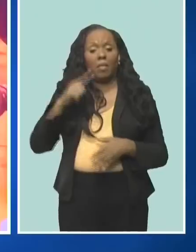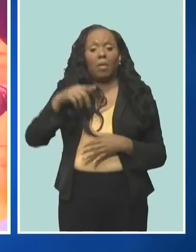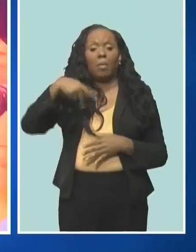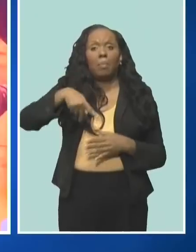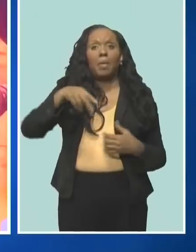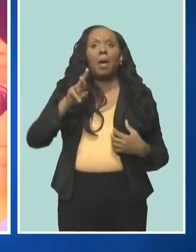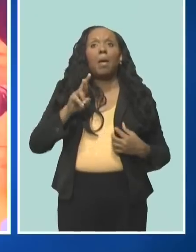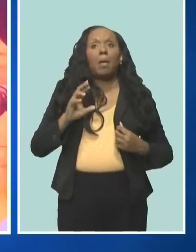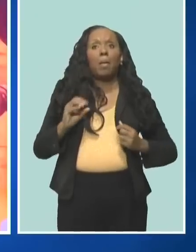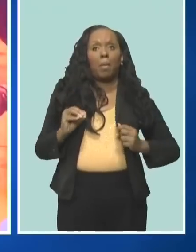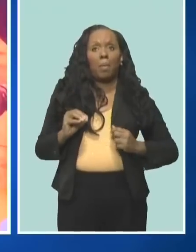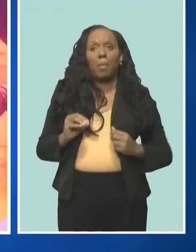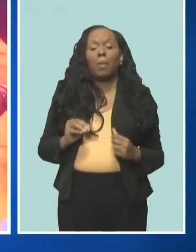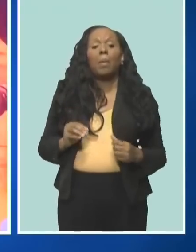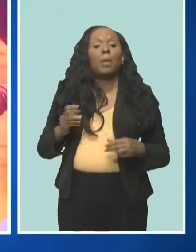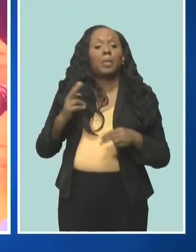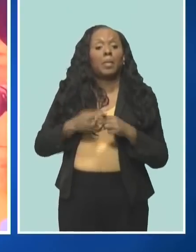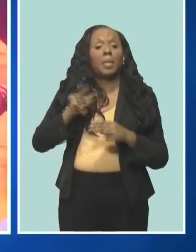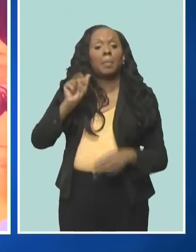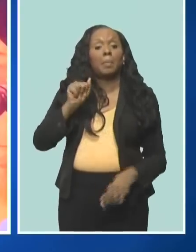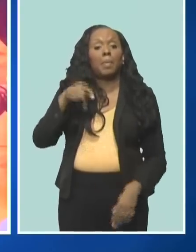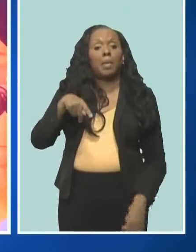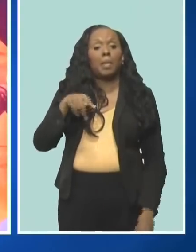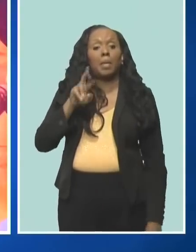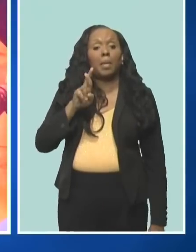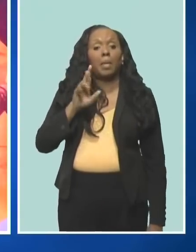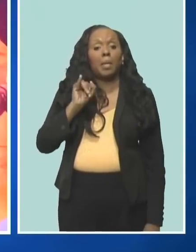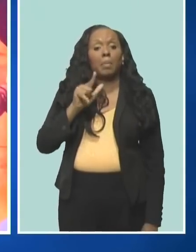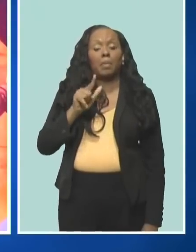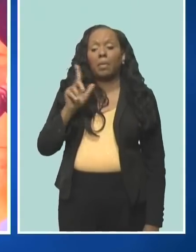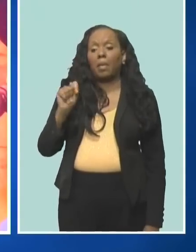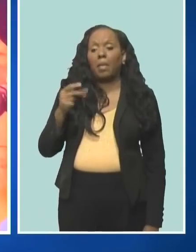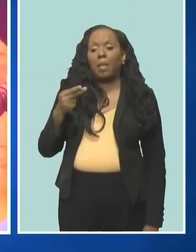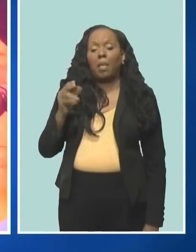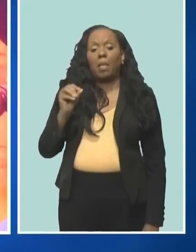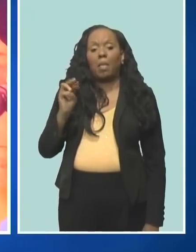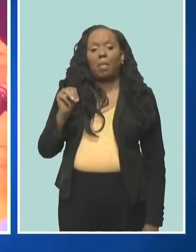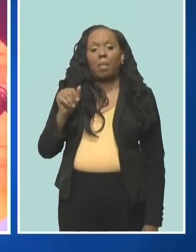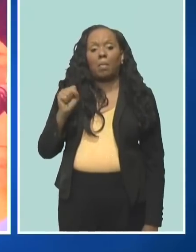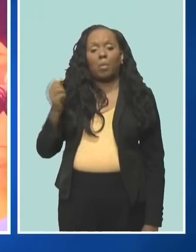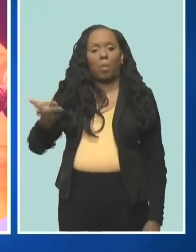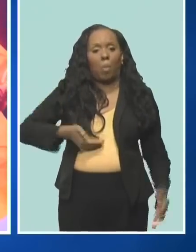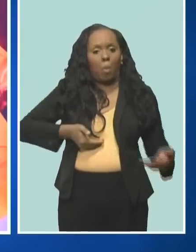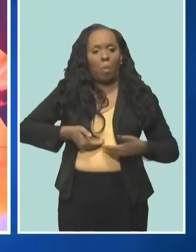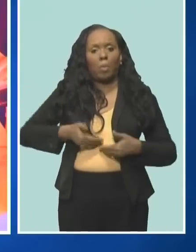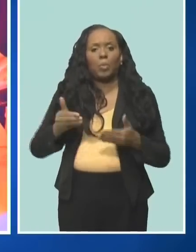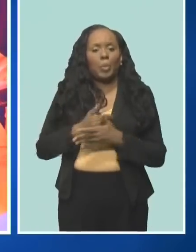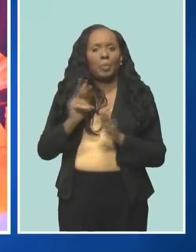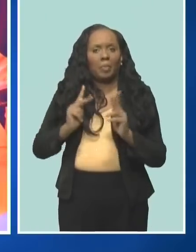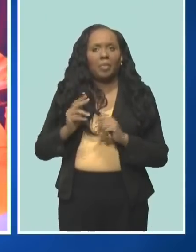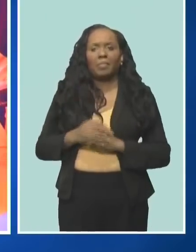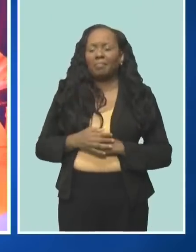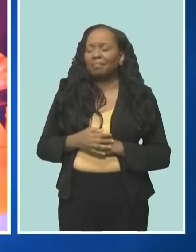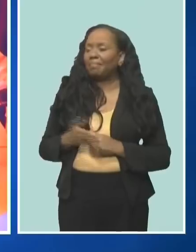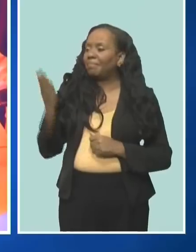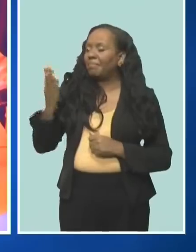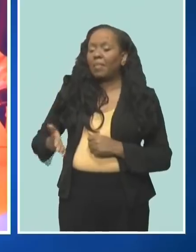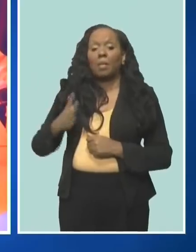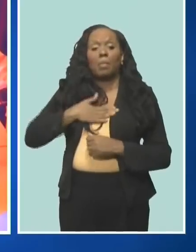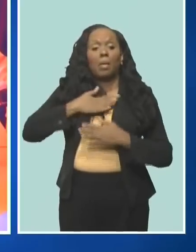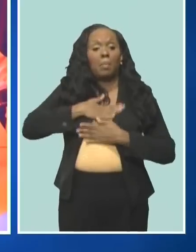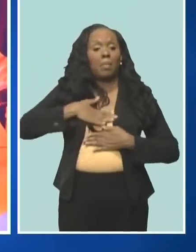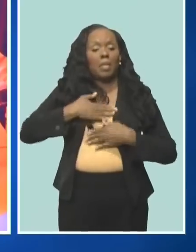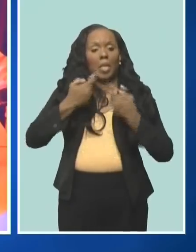at the BTMI, April Thomas, has welcomed the new partners to the festival family. It is my pleasure to announce that for